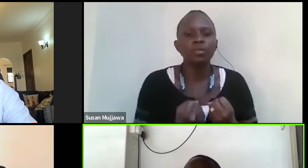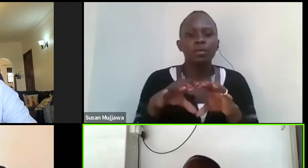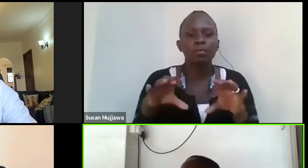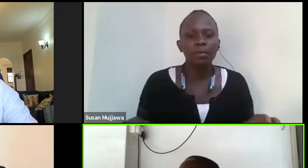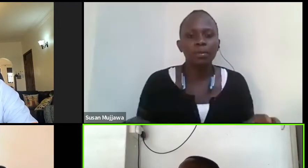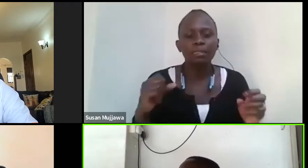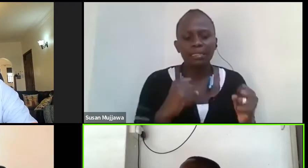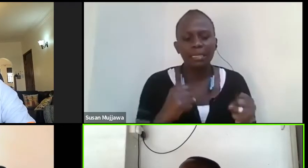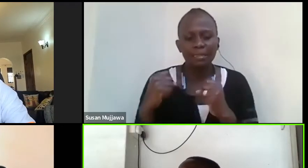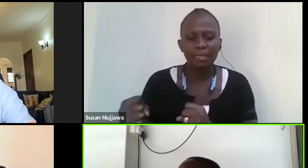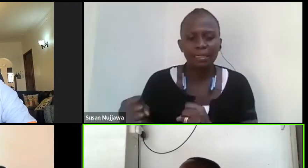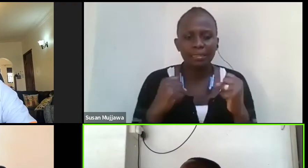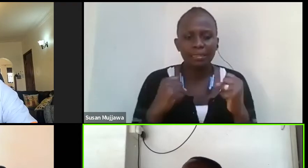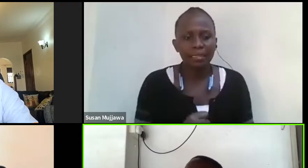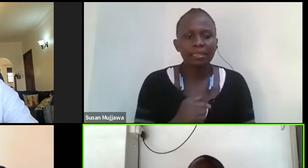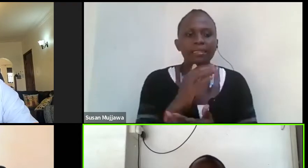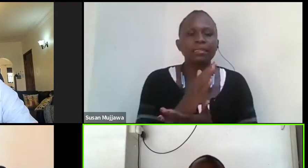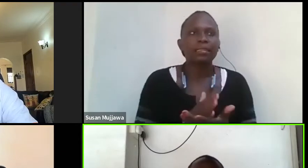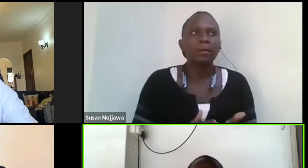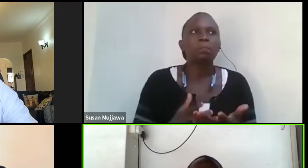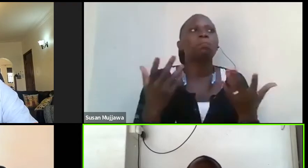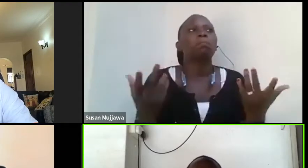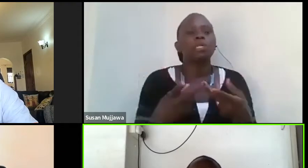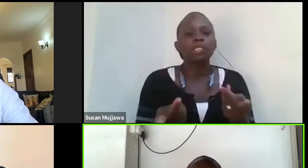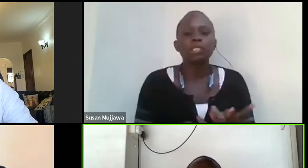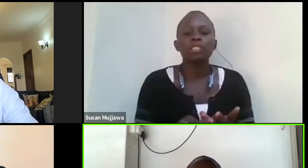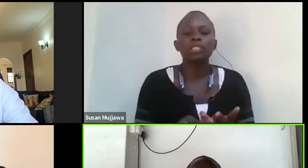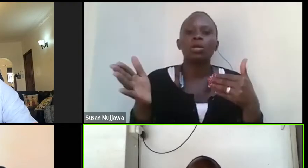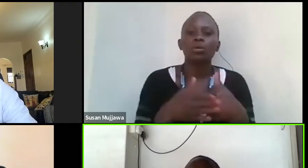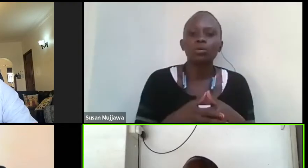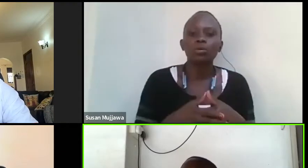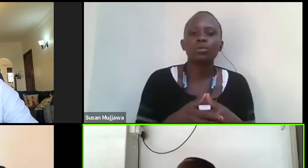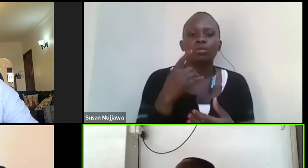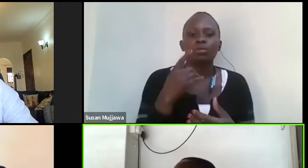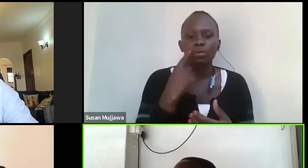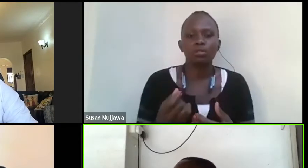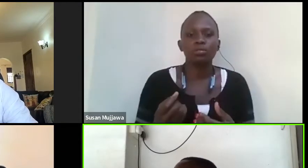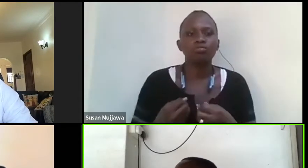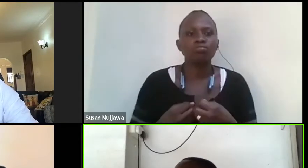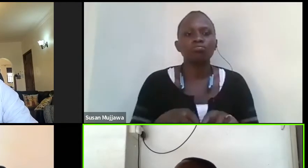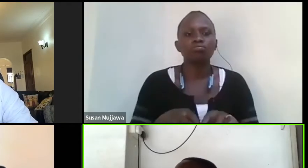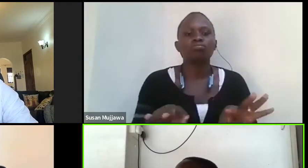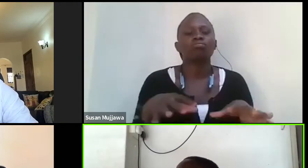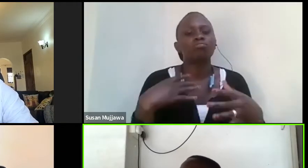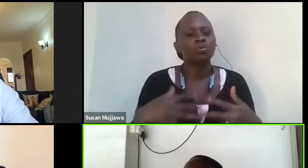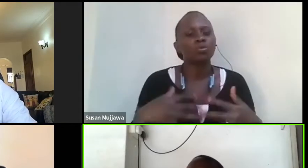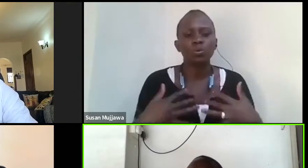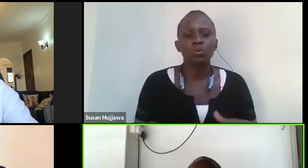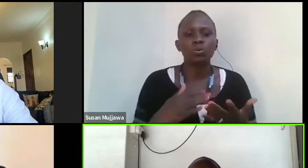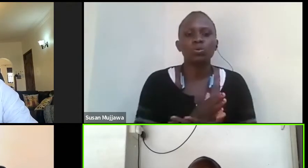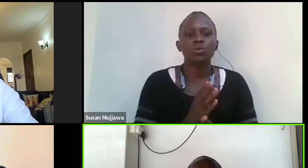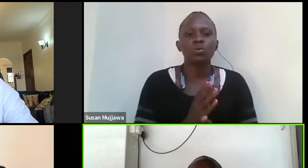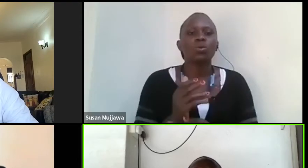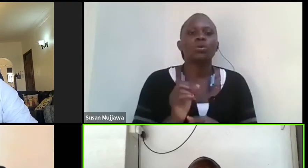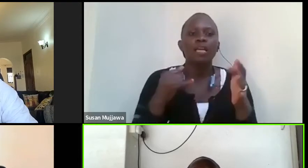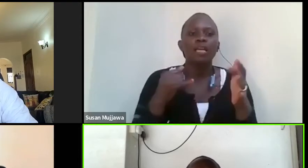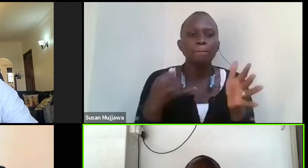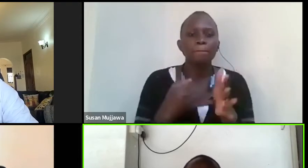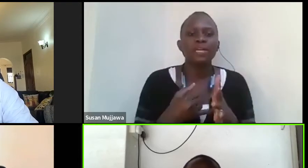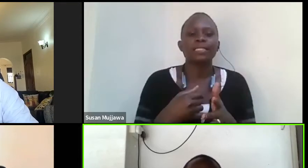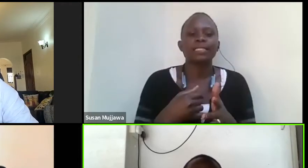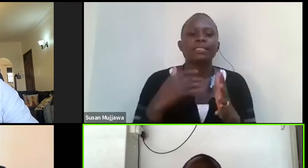outlets were closed at a point. So you find distribution was really being impacted. But of course, still